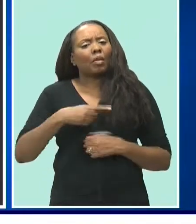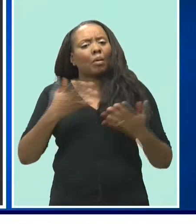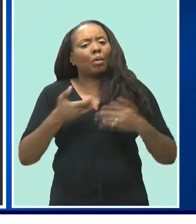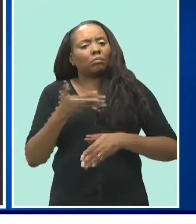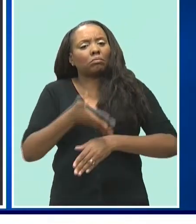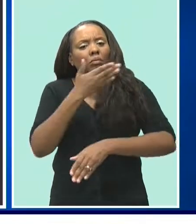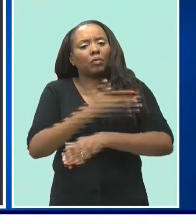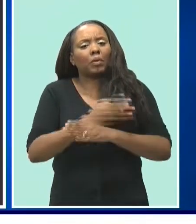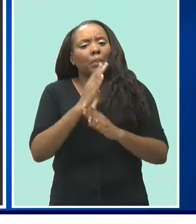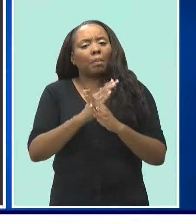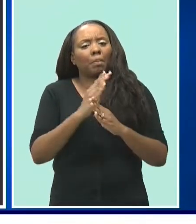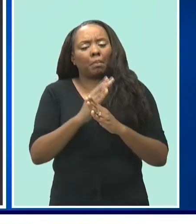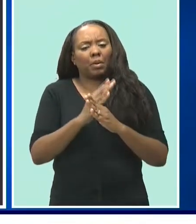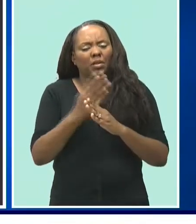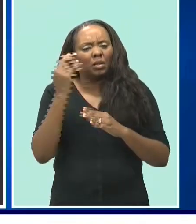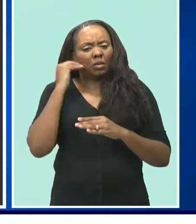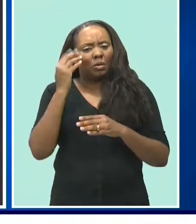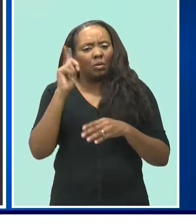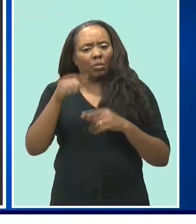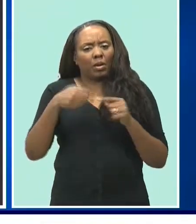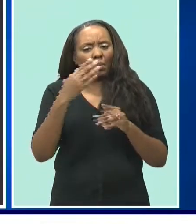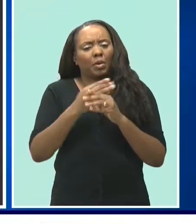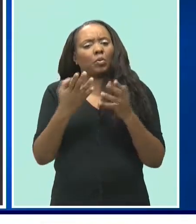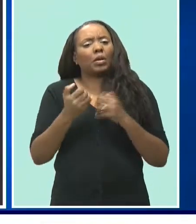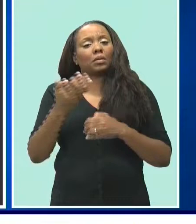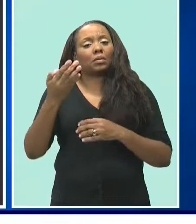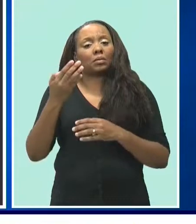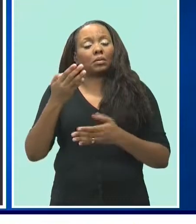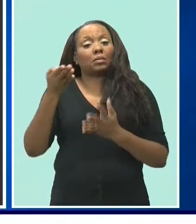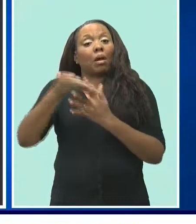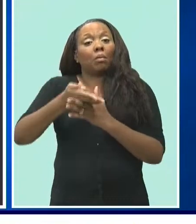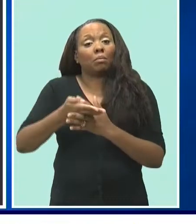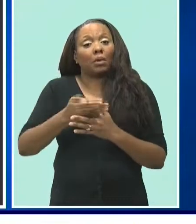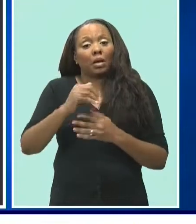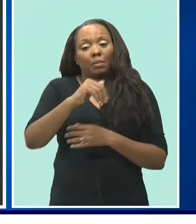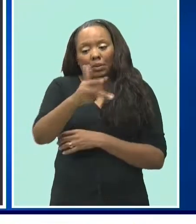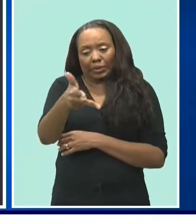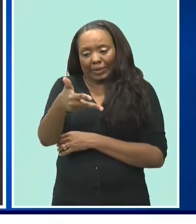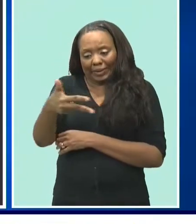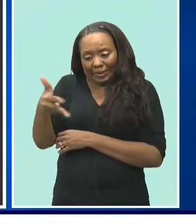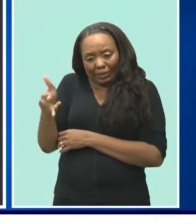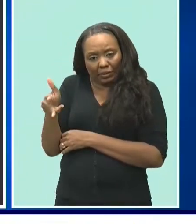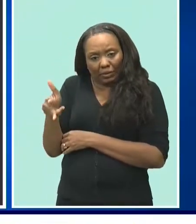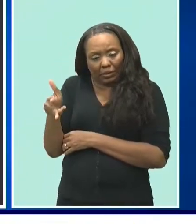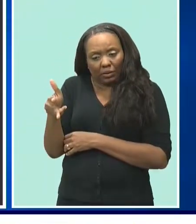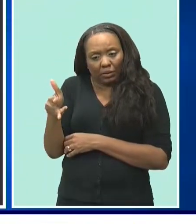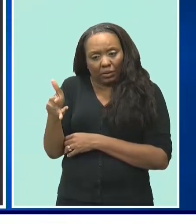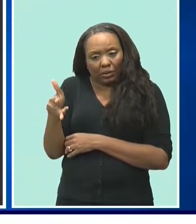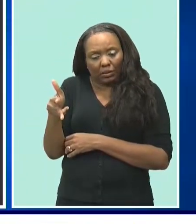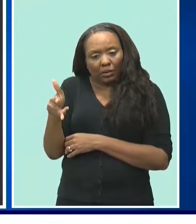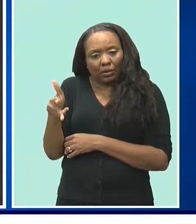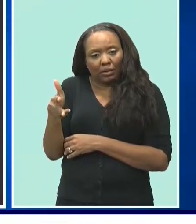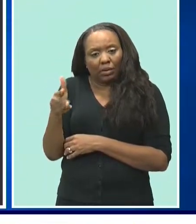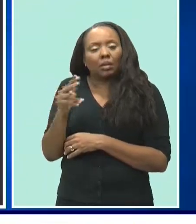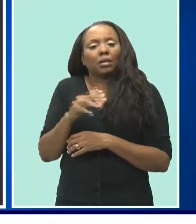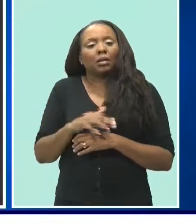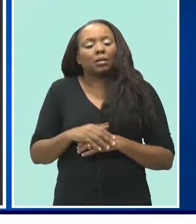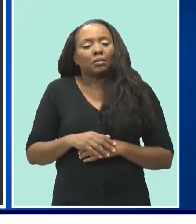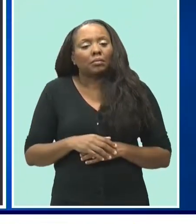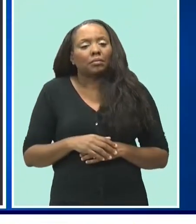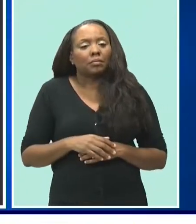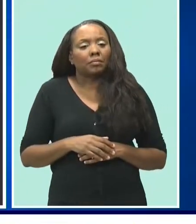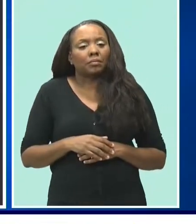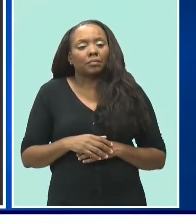would allow free access of flow for the traffic in the area. The Jerusalem